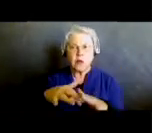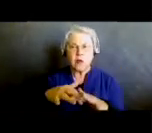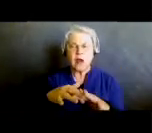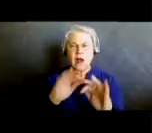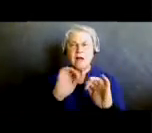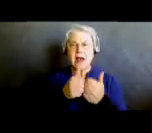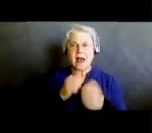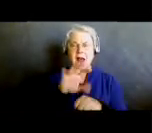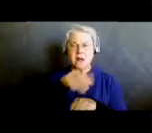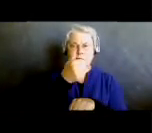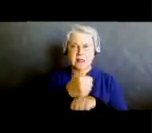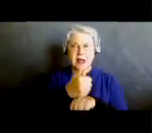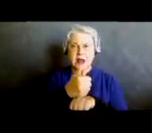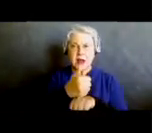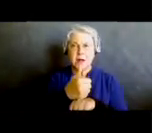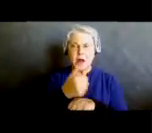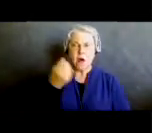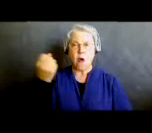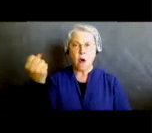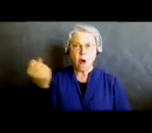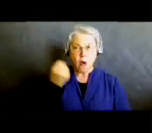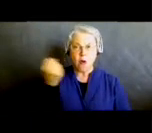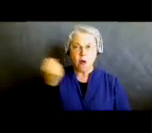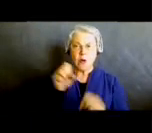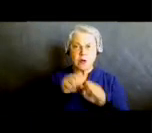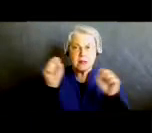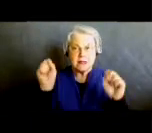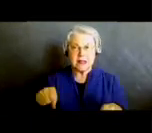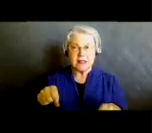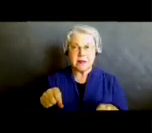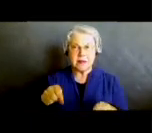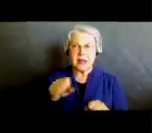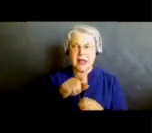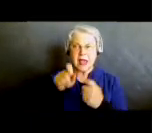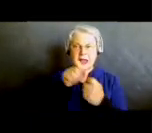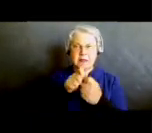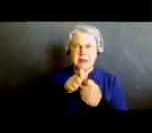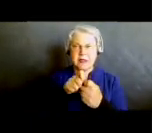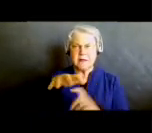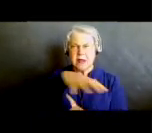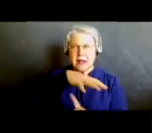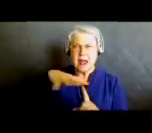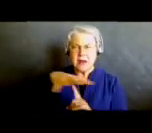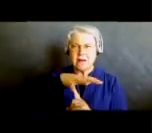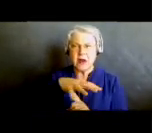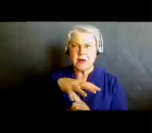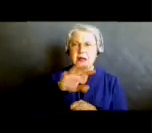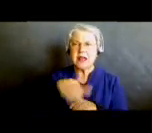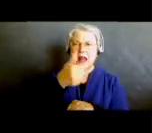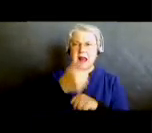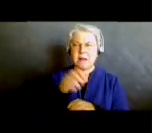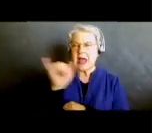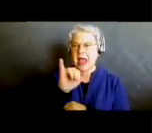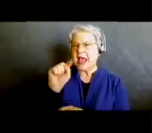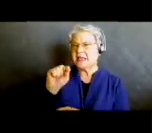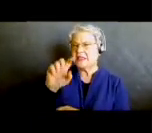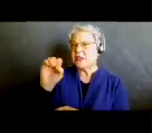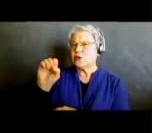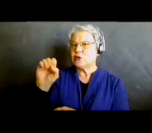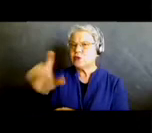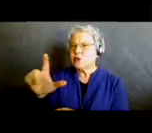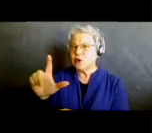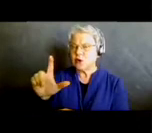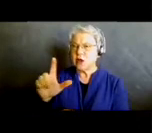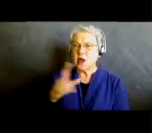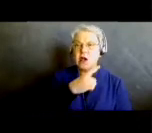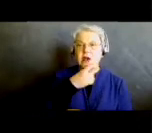deterrence, including the ways in which specific environments have been made into tools of deterrence. So the desert and seas have